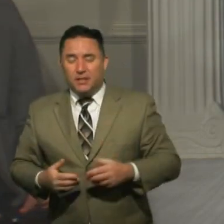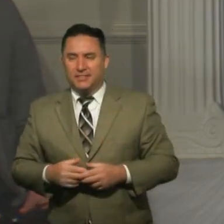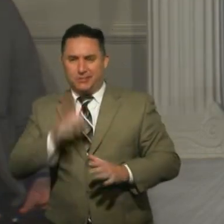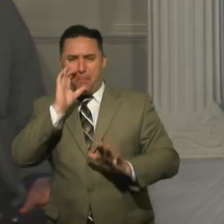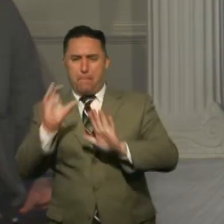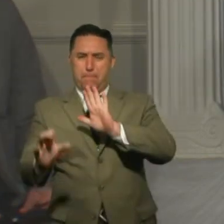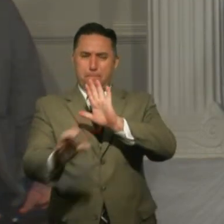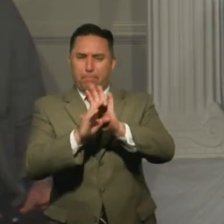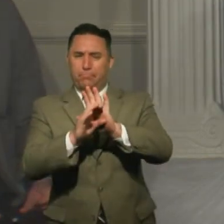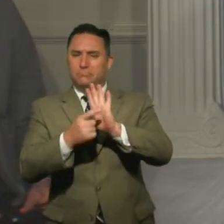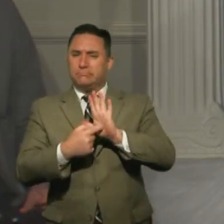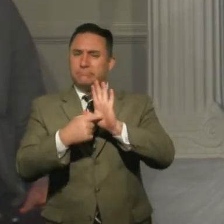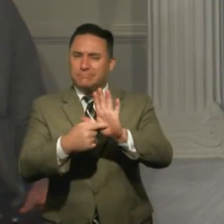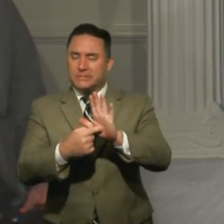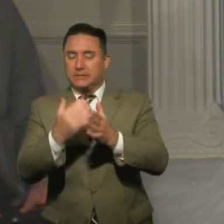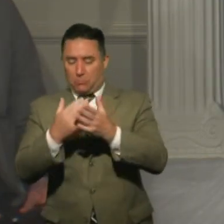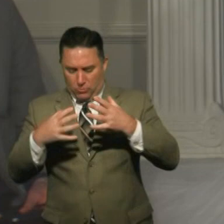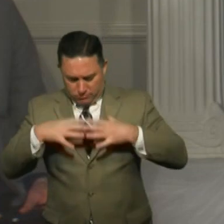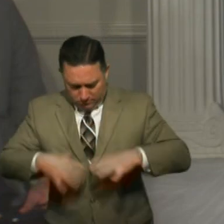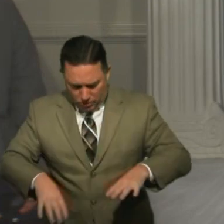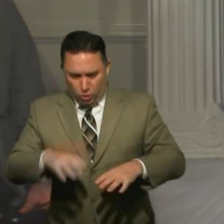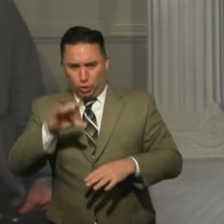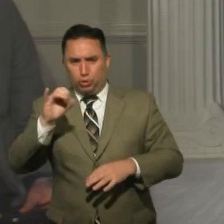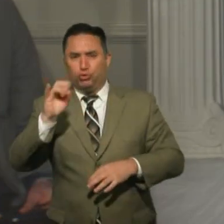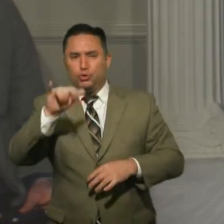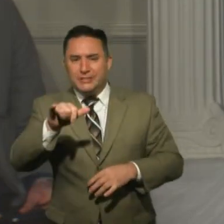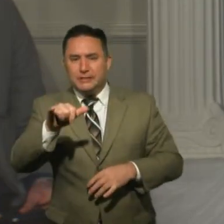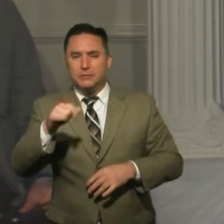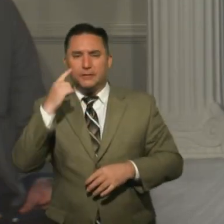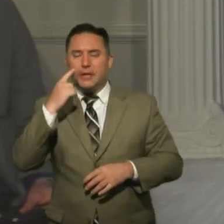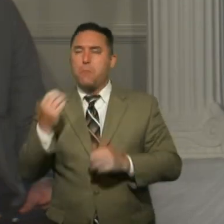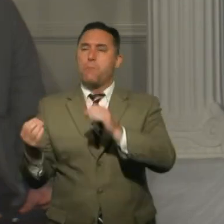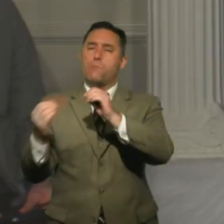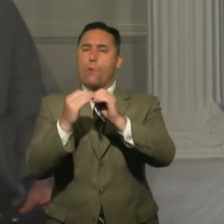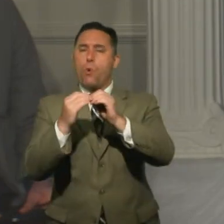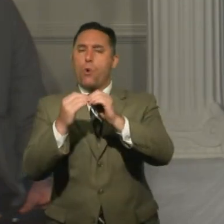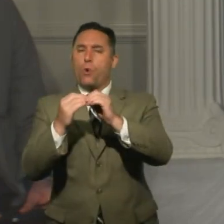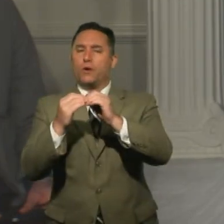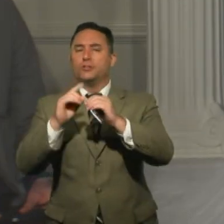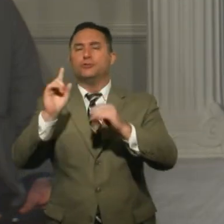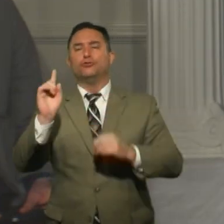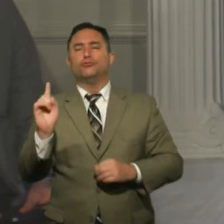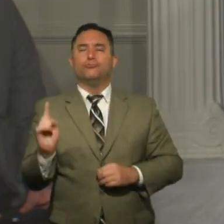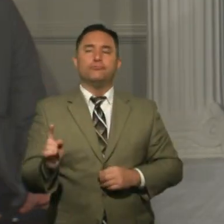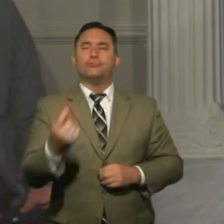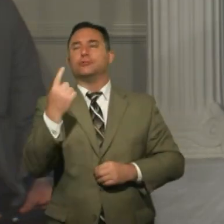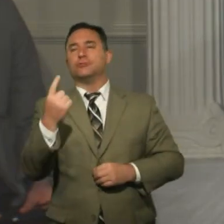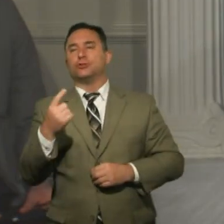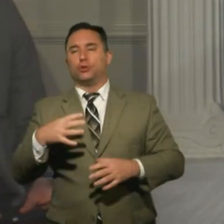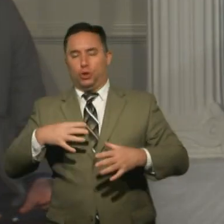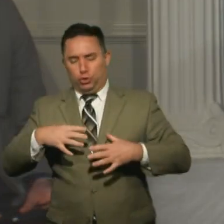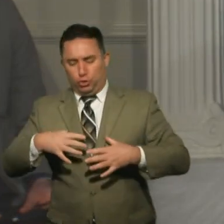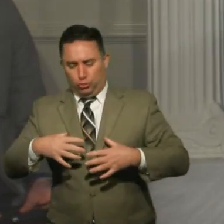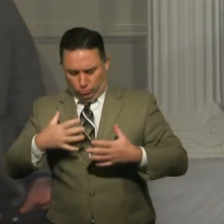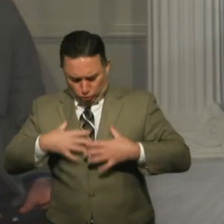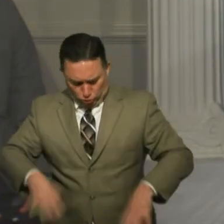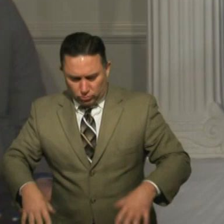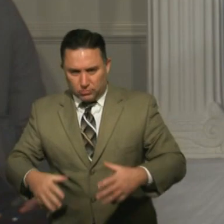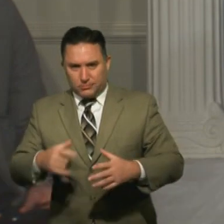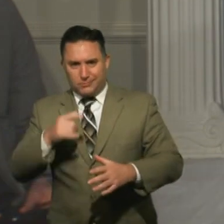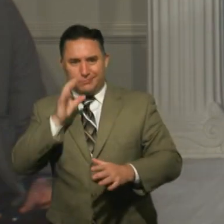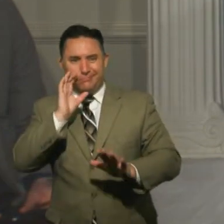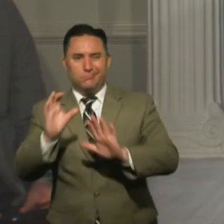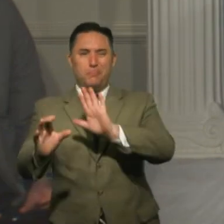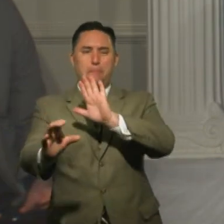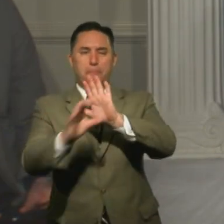symbol. And when you see someone wearing a jersey, you think of much more than just a shirt. You think of a whole symbol.